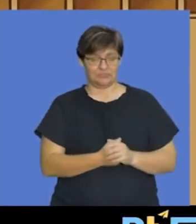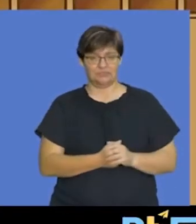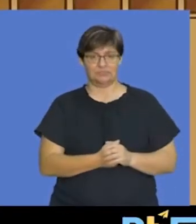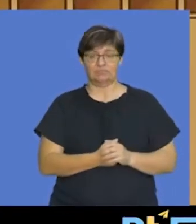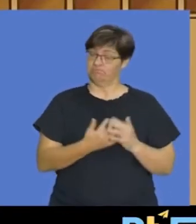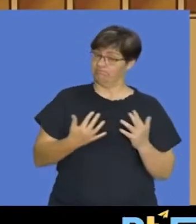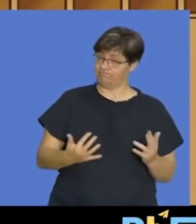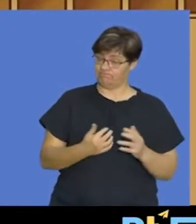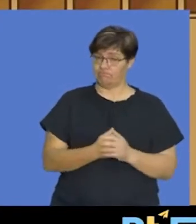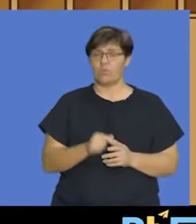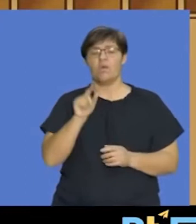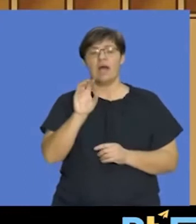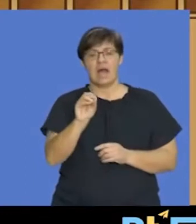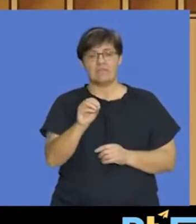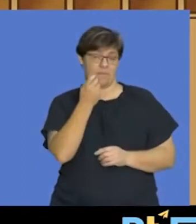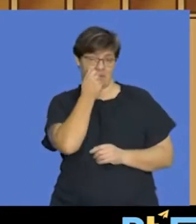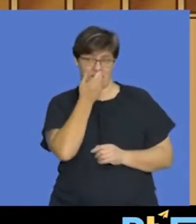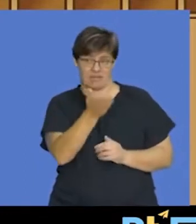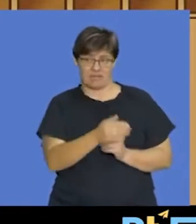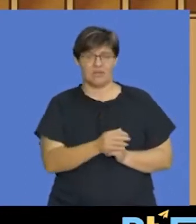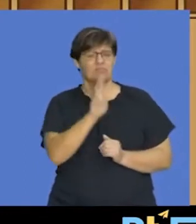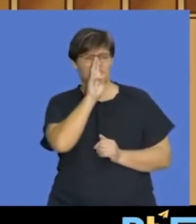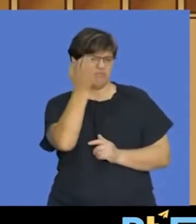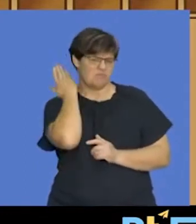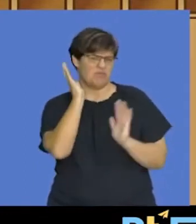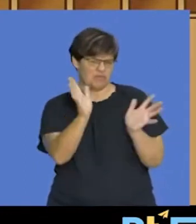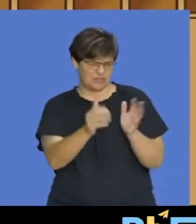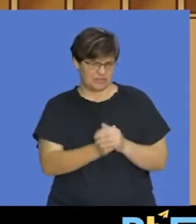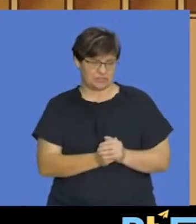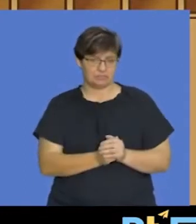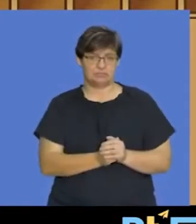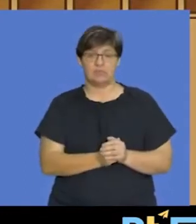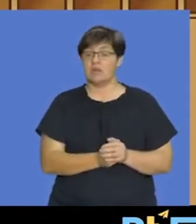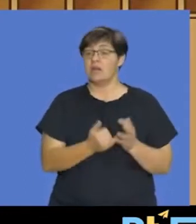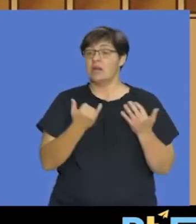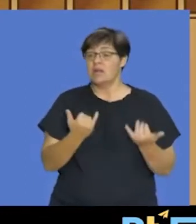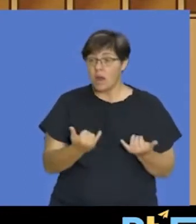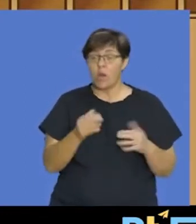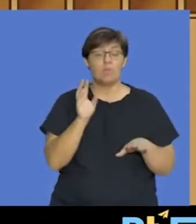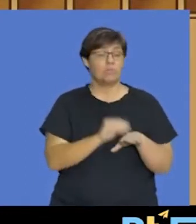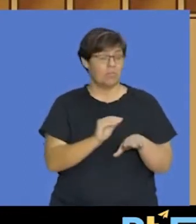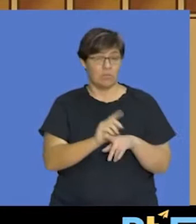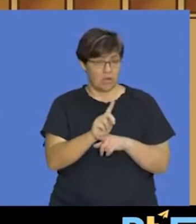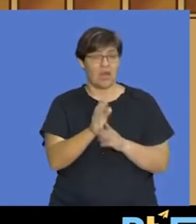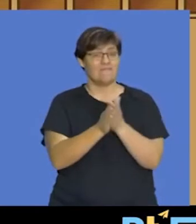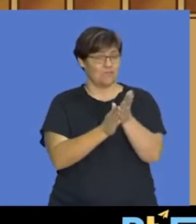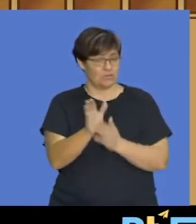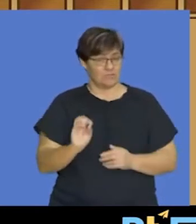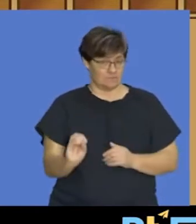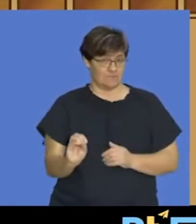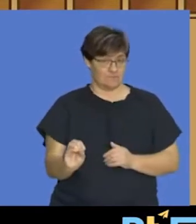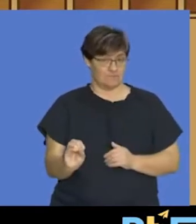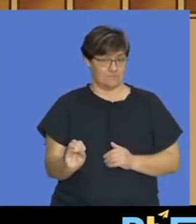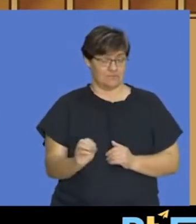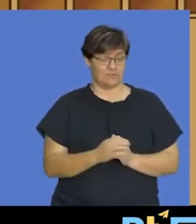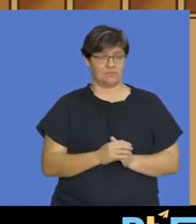So here we have our little man, which we've seen previously. But now I have a situation where I've got friction,